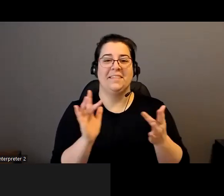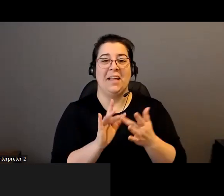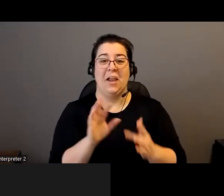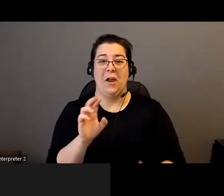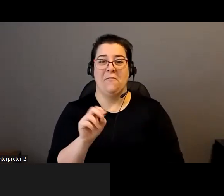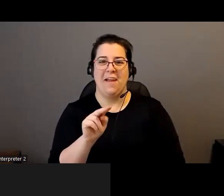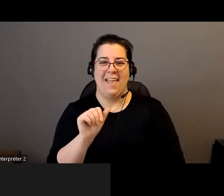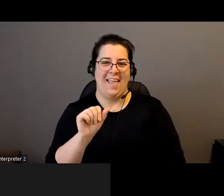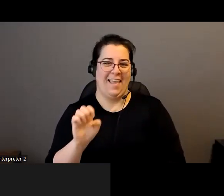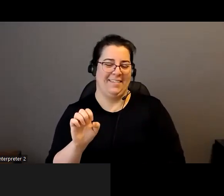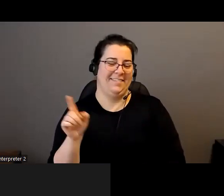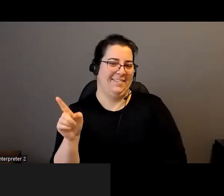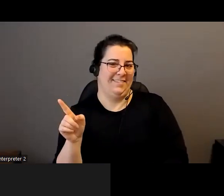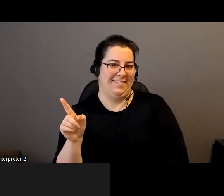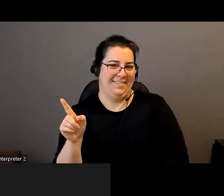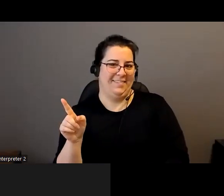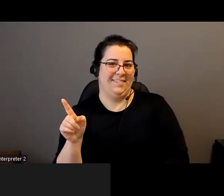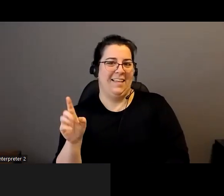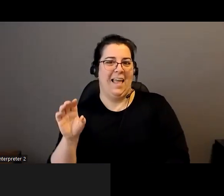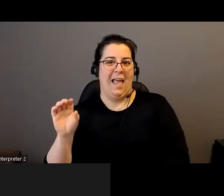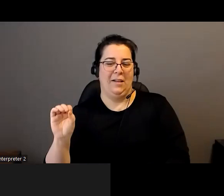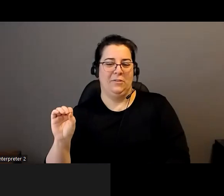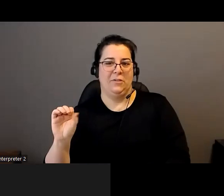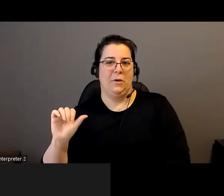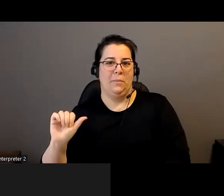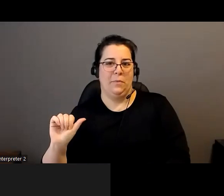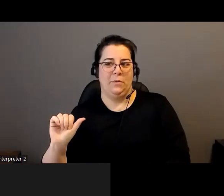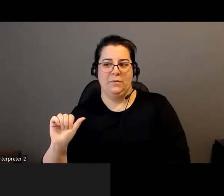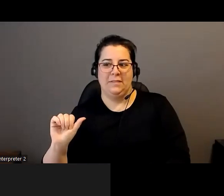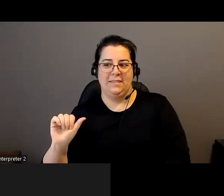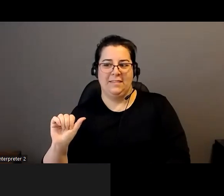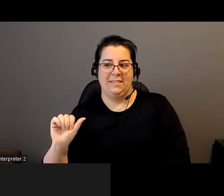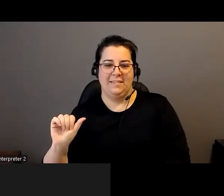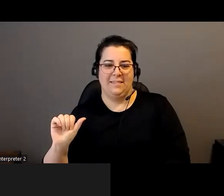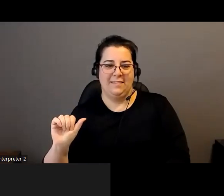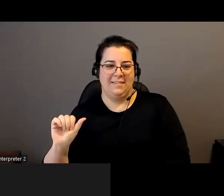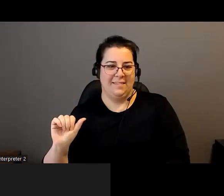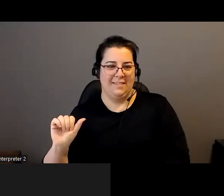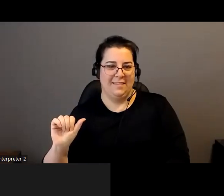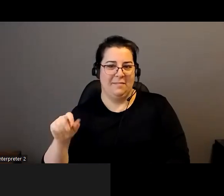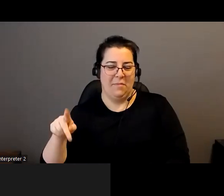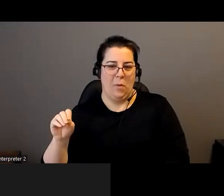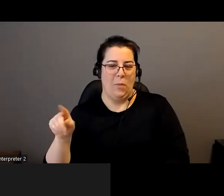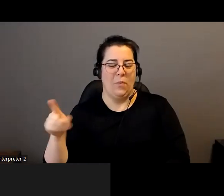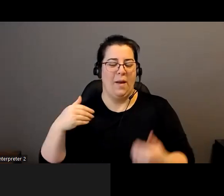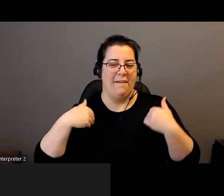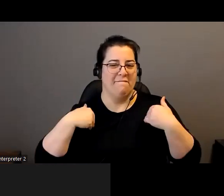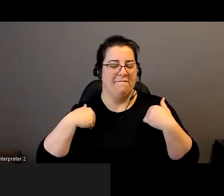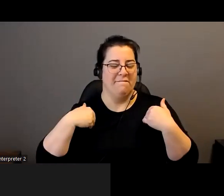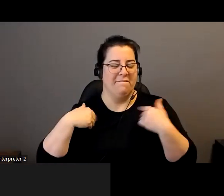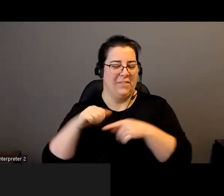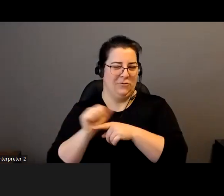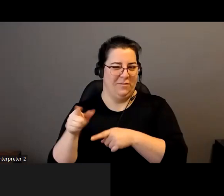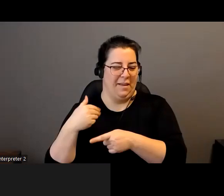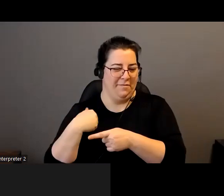Abuse Prevention Ontario does training in the province. So if you have you have people from